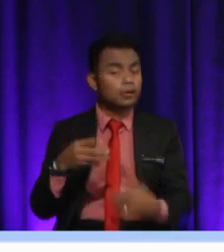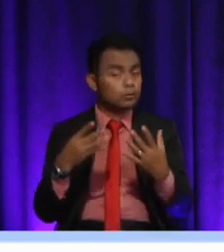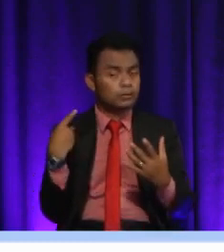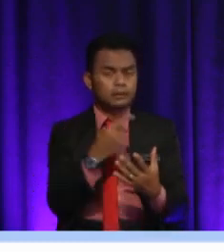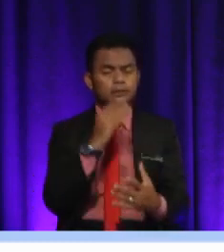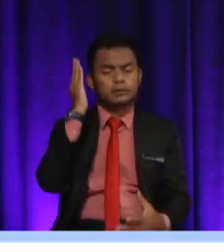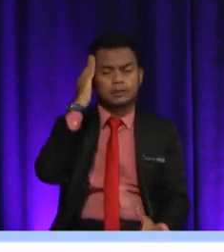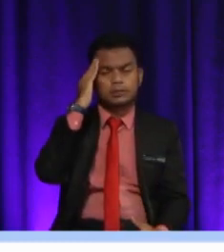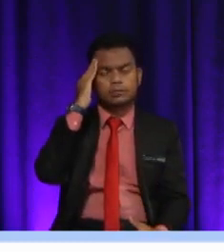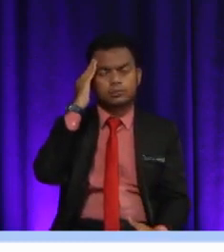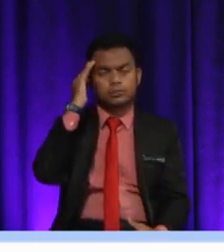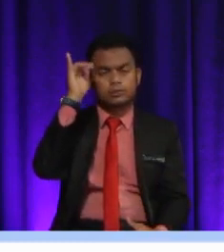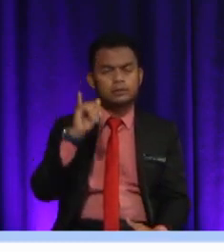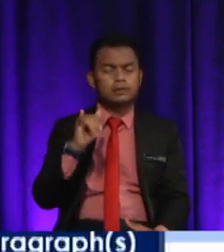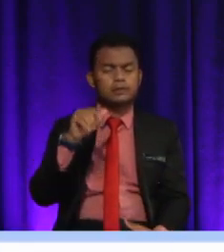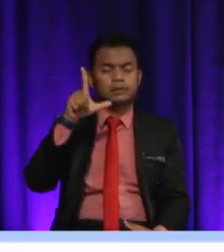a camera?